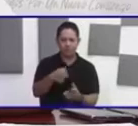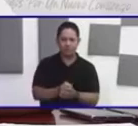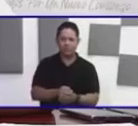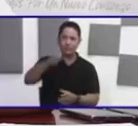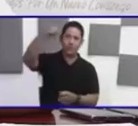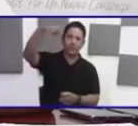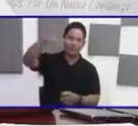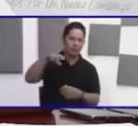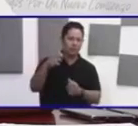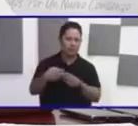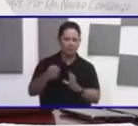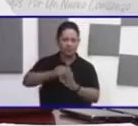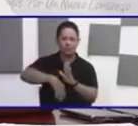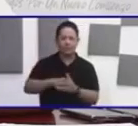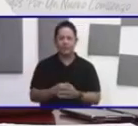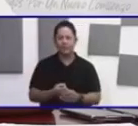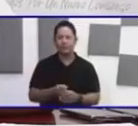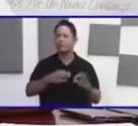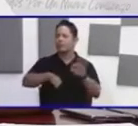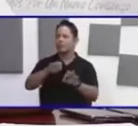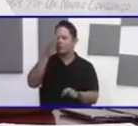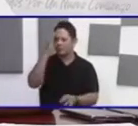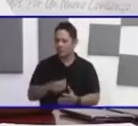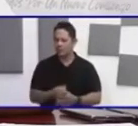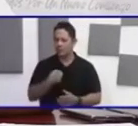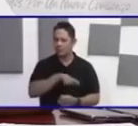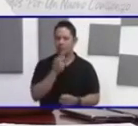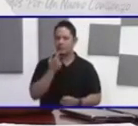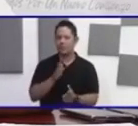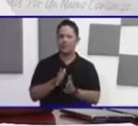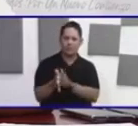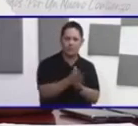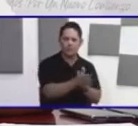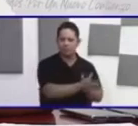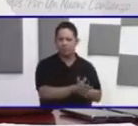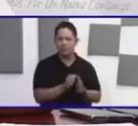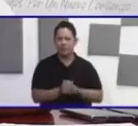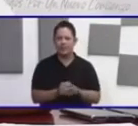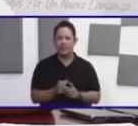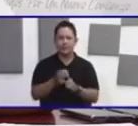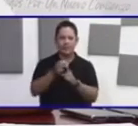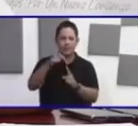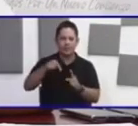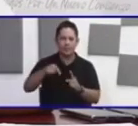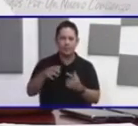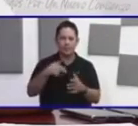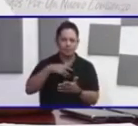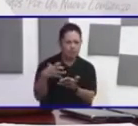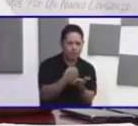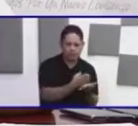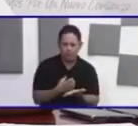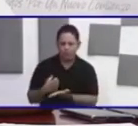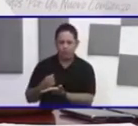It's important, why? Because we was fixing some details especially with the system of regalías. We